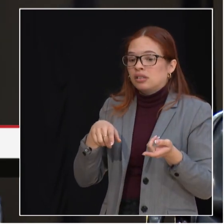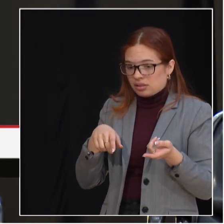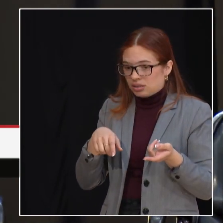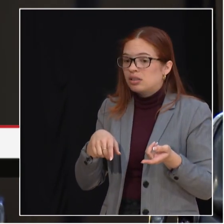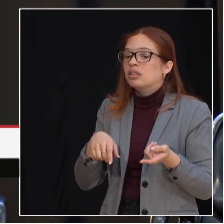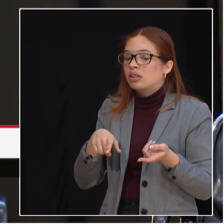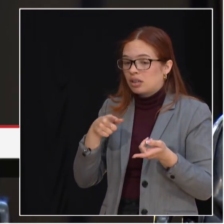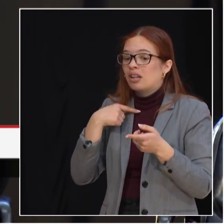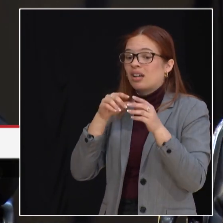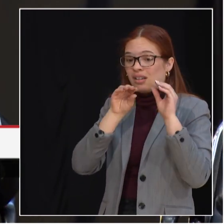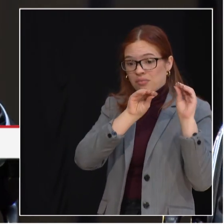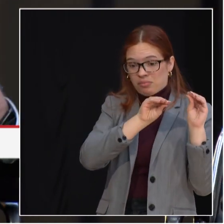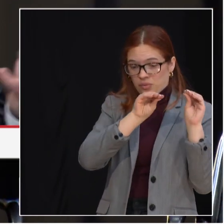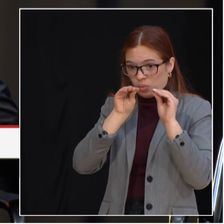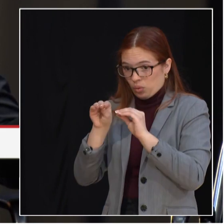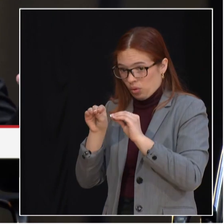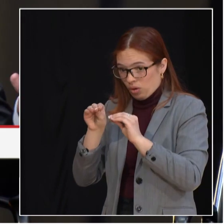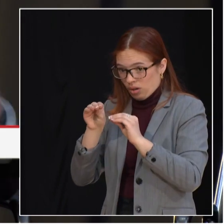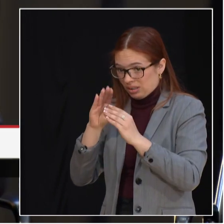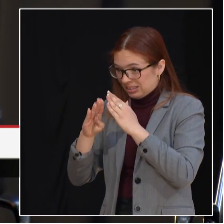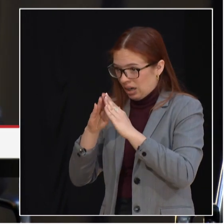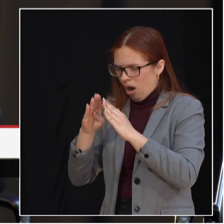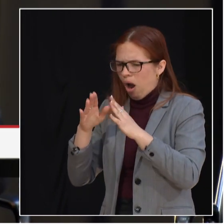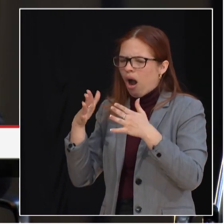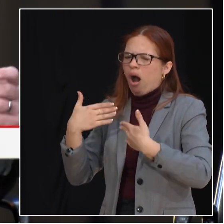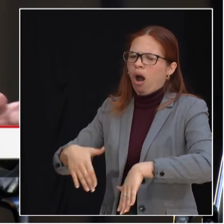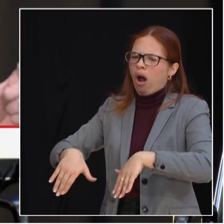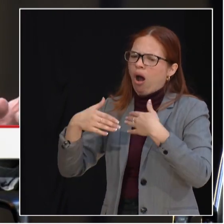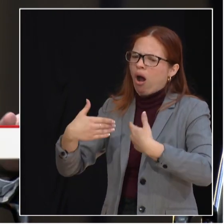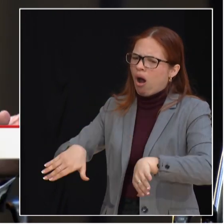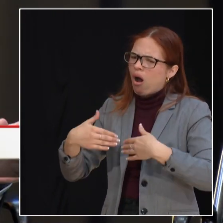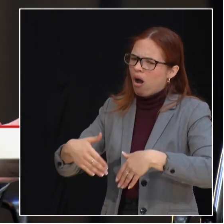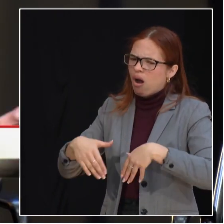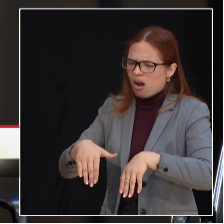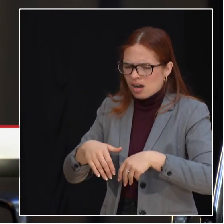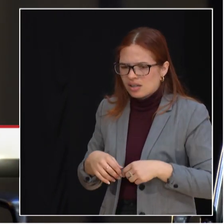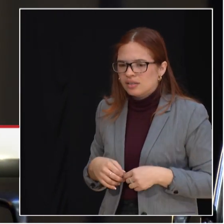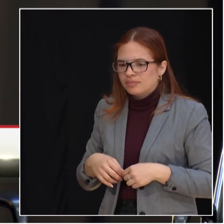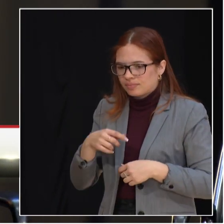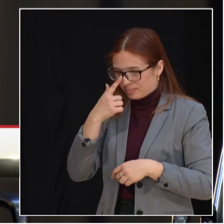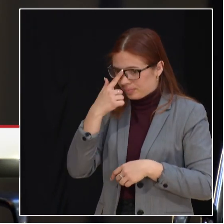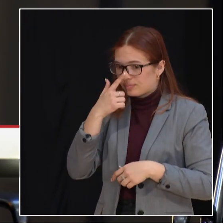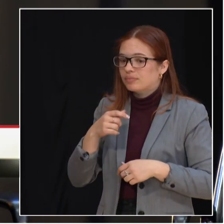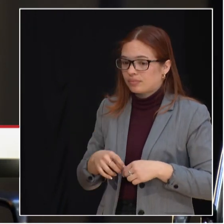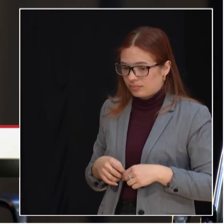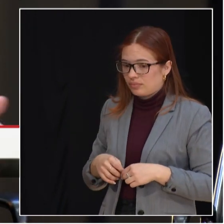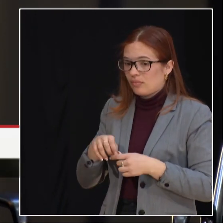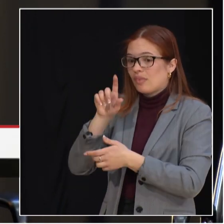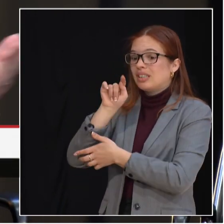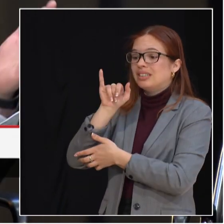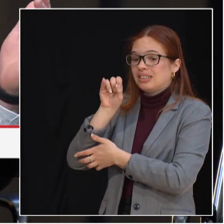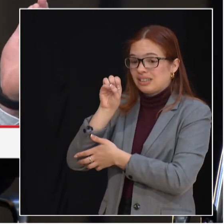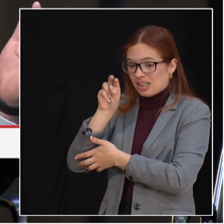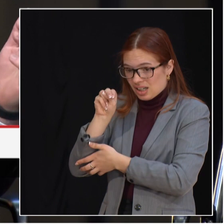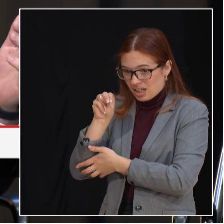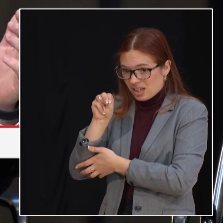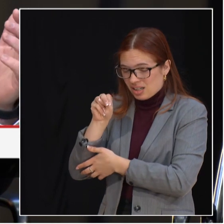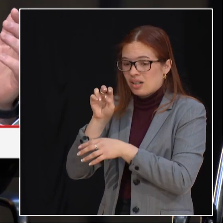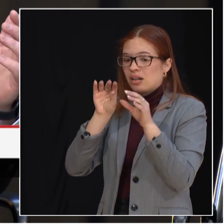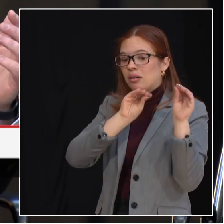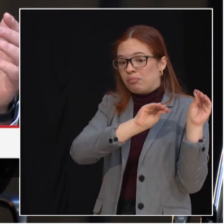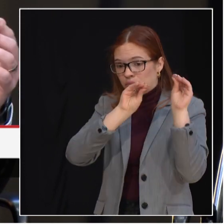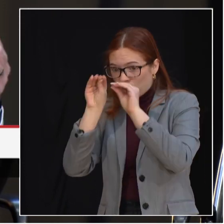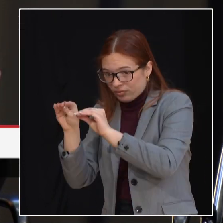people. And for KTGY as a whole, to switch it from Tysons, Virginia to Washington, D.C., that actually ups the prominence of